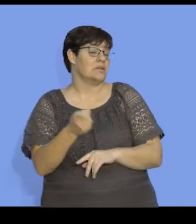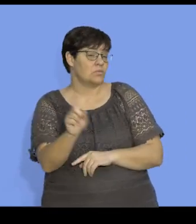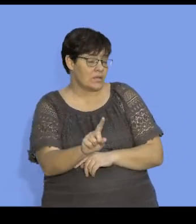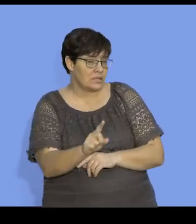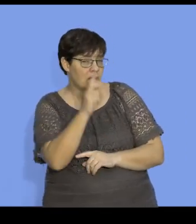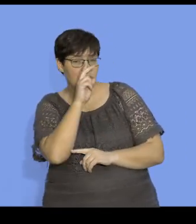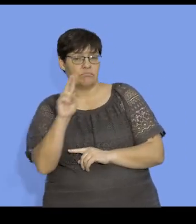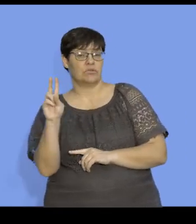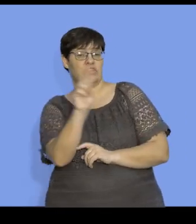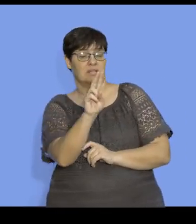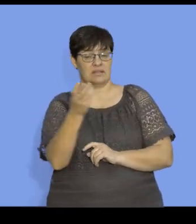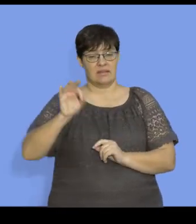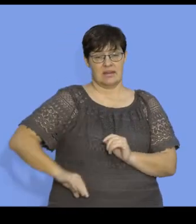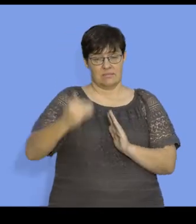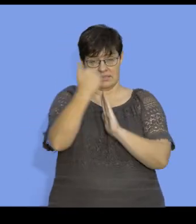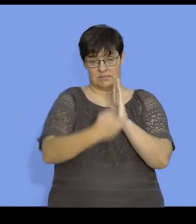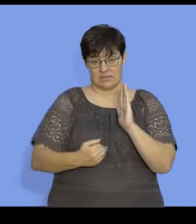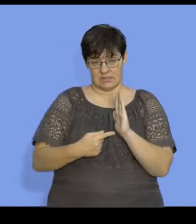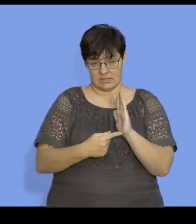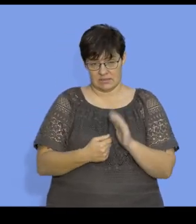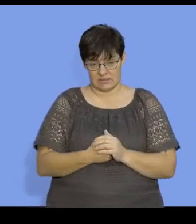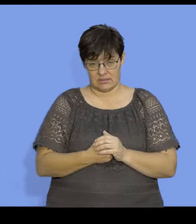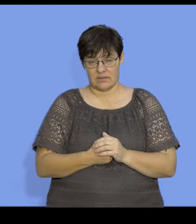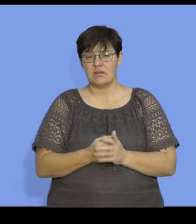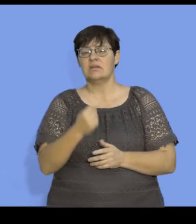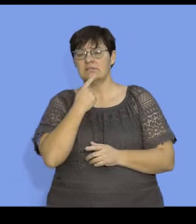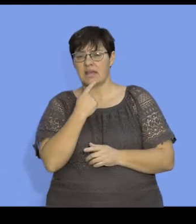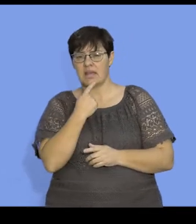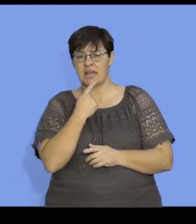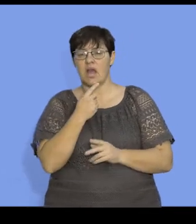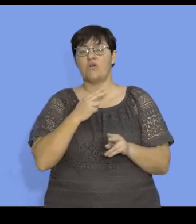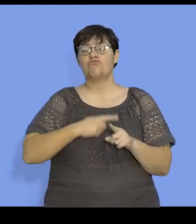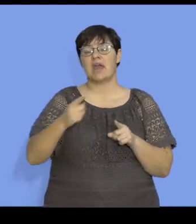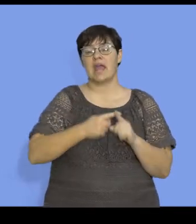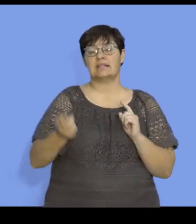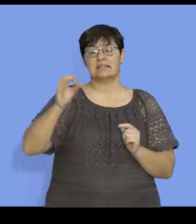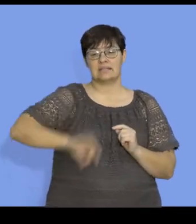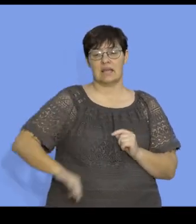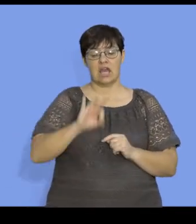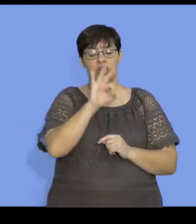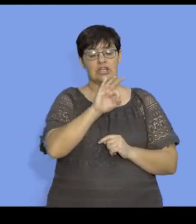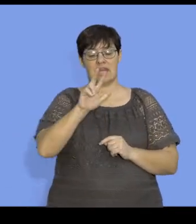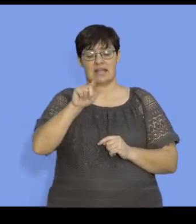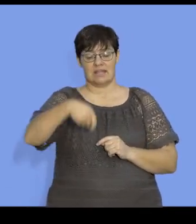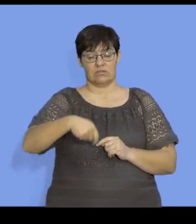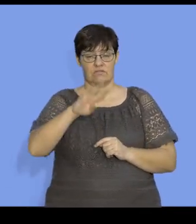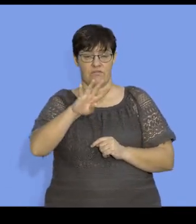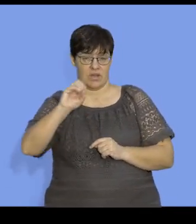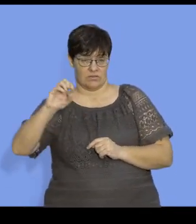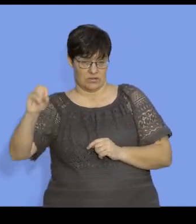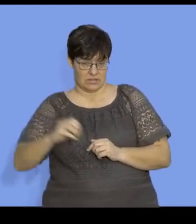on the projected income statement. We are told that the rent income amounts to